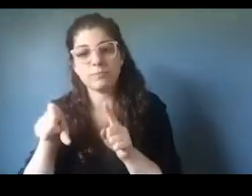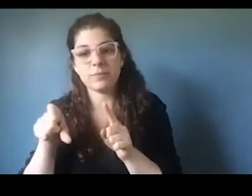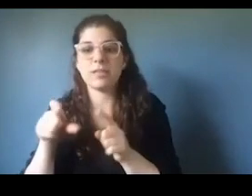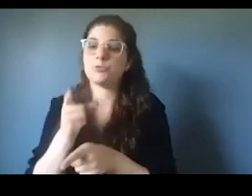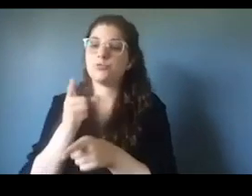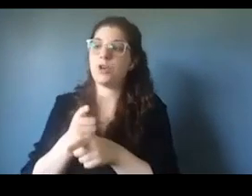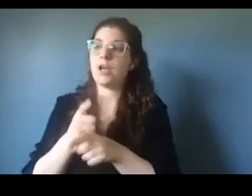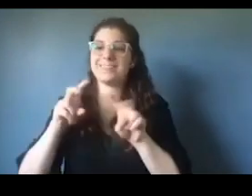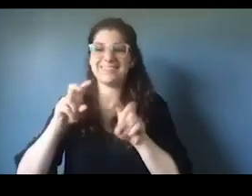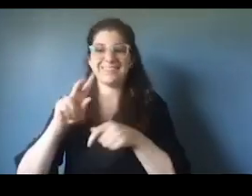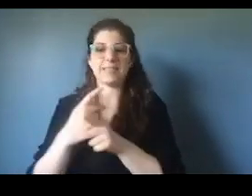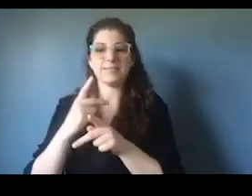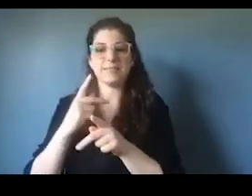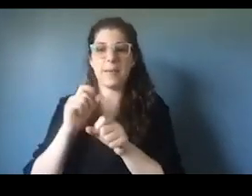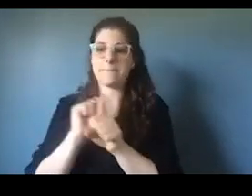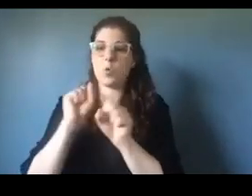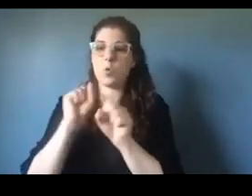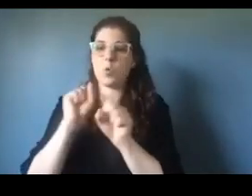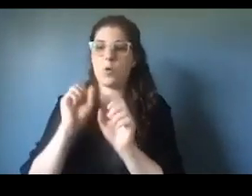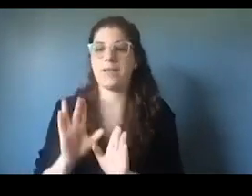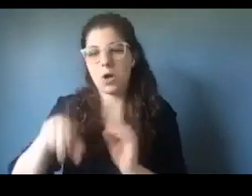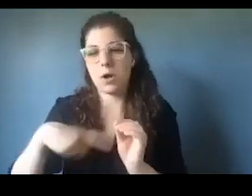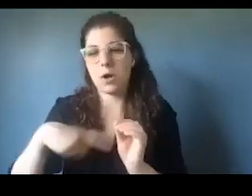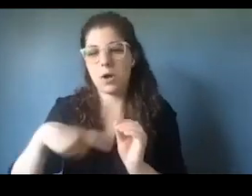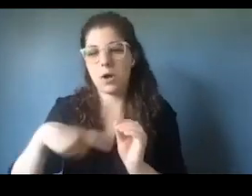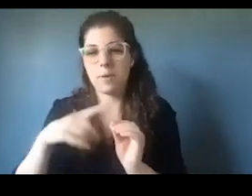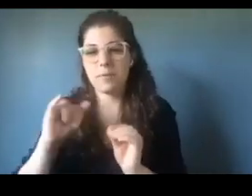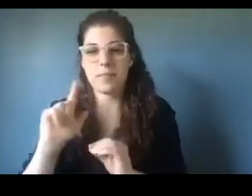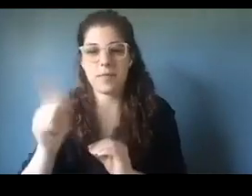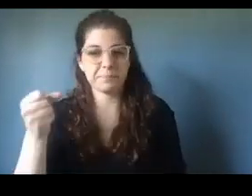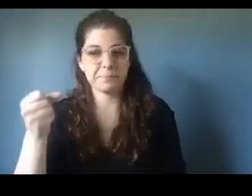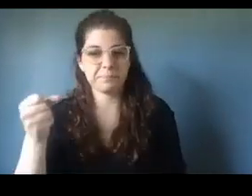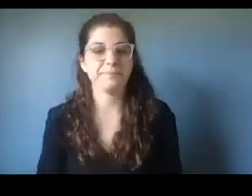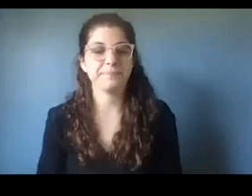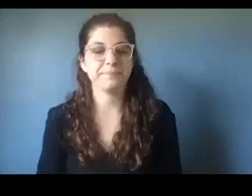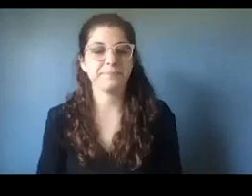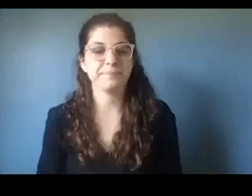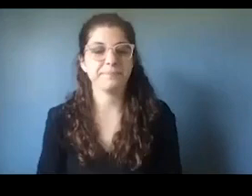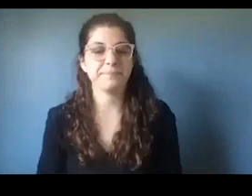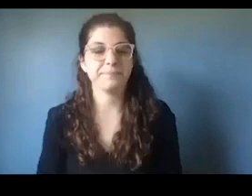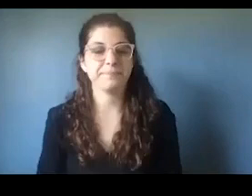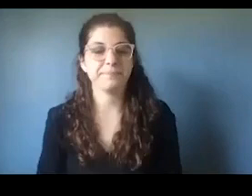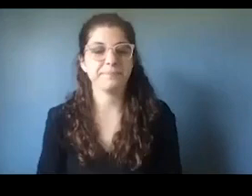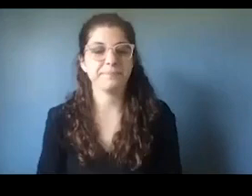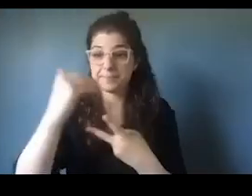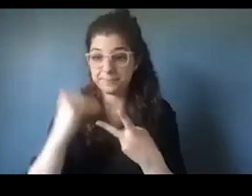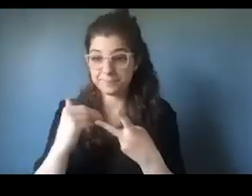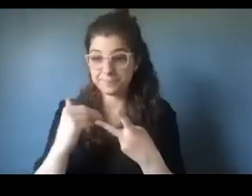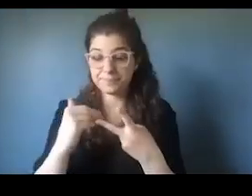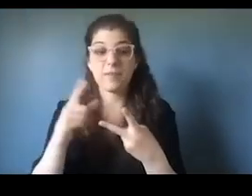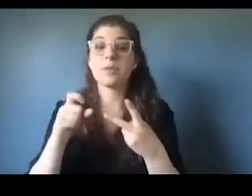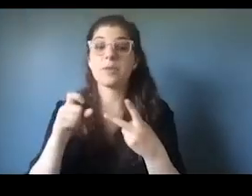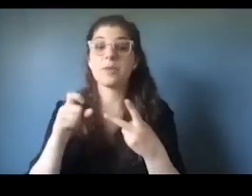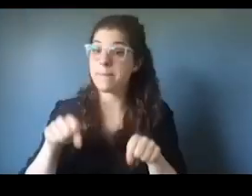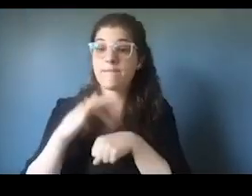of employment, and I'll talk about that in a sec. The second is that you have to be able and available for work.